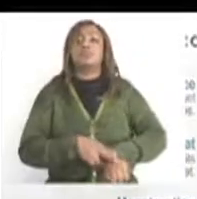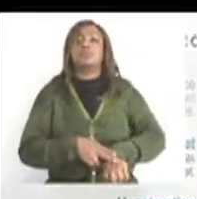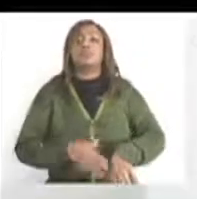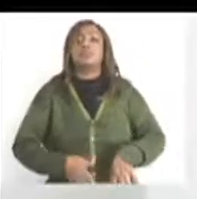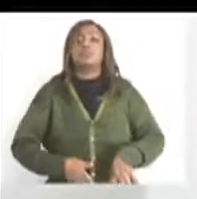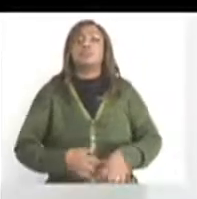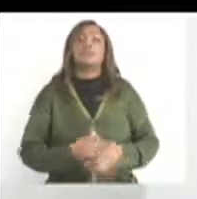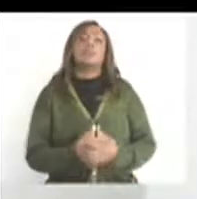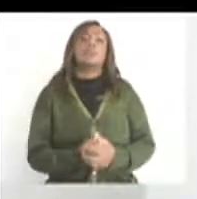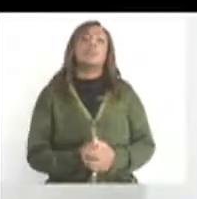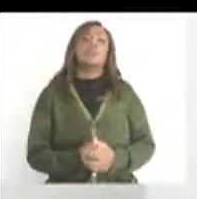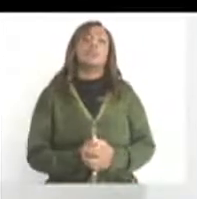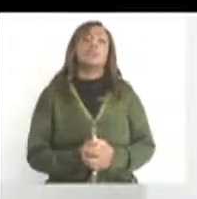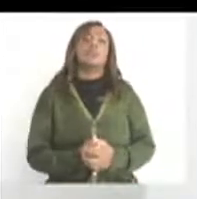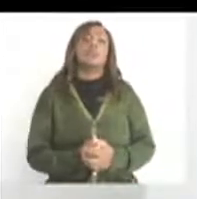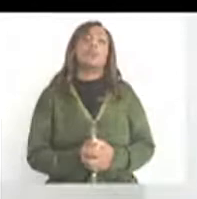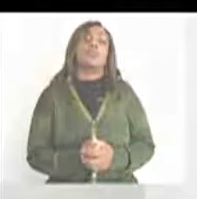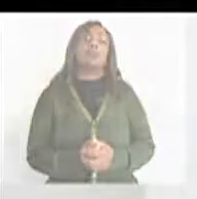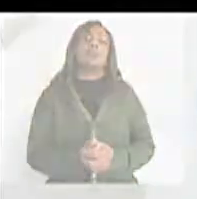parts.